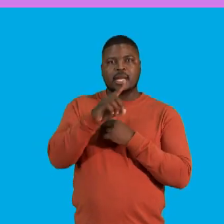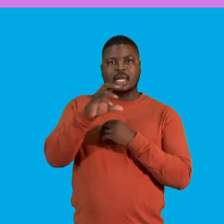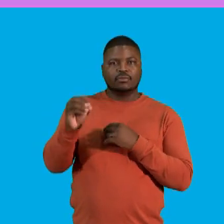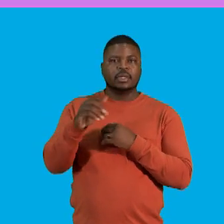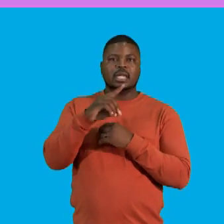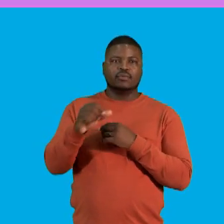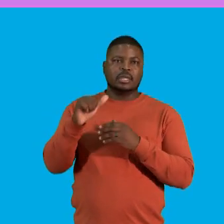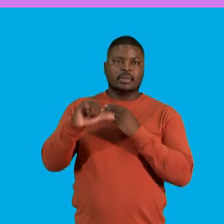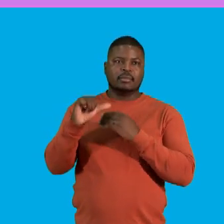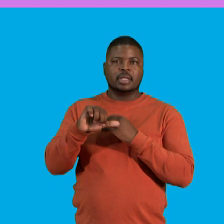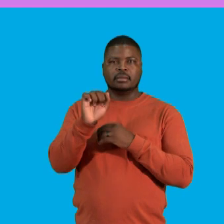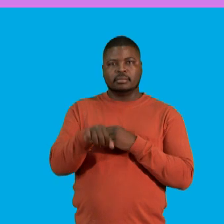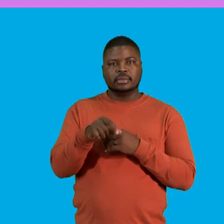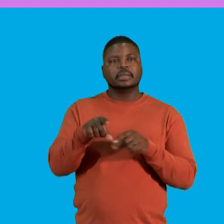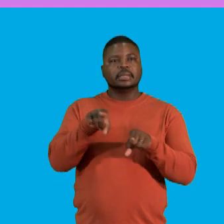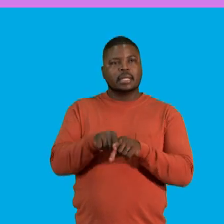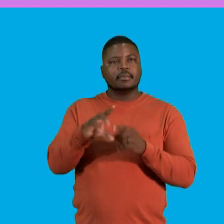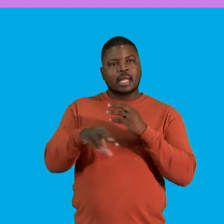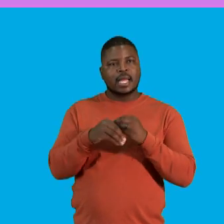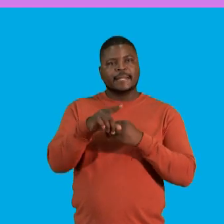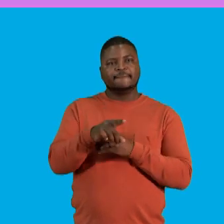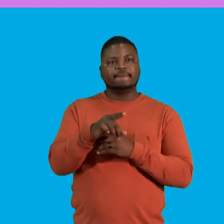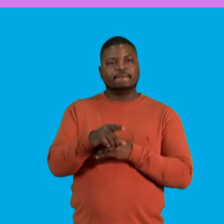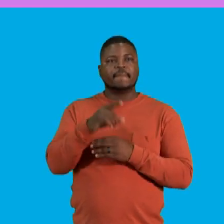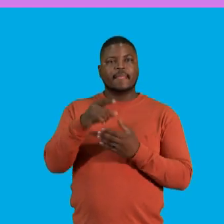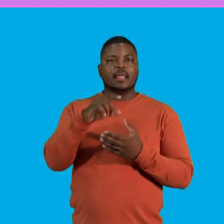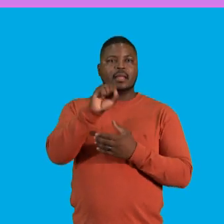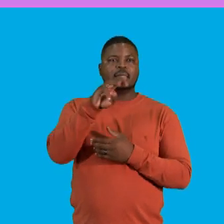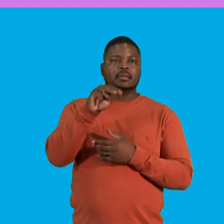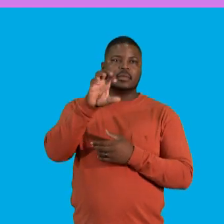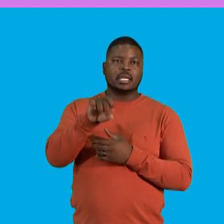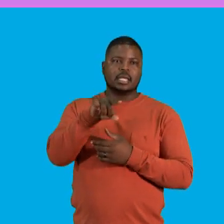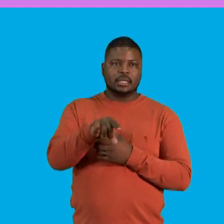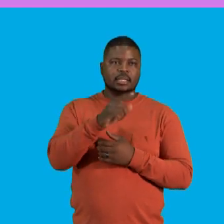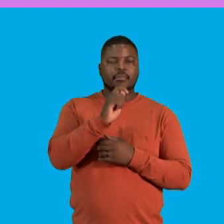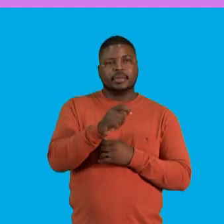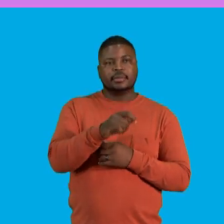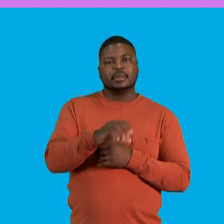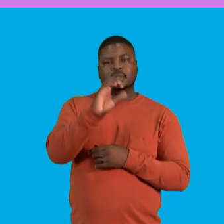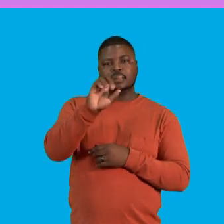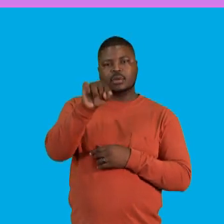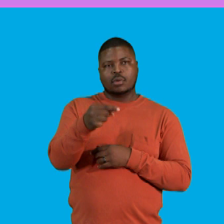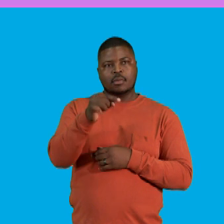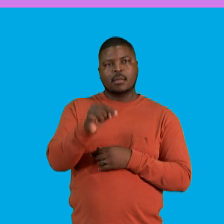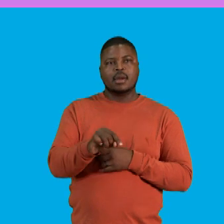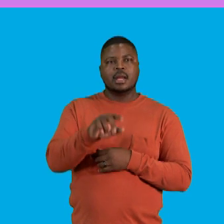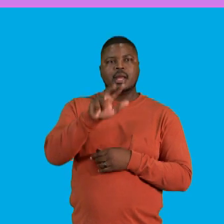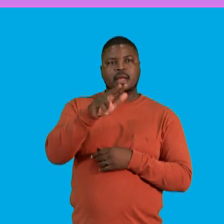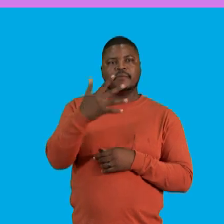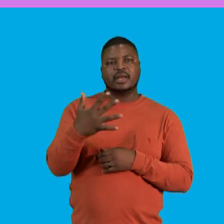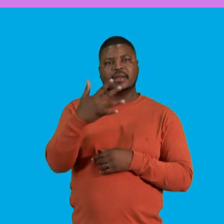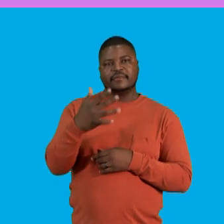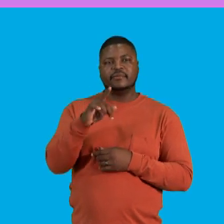85 cents per peak time SMS and 25 cents per off-peak time SMS. If she